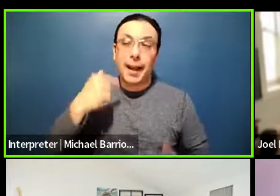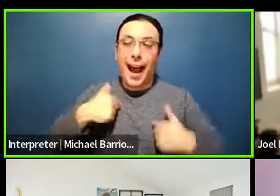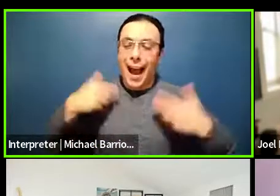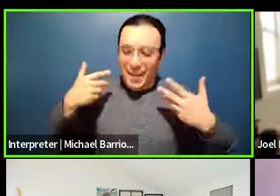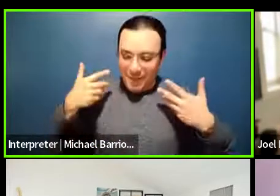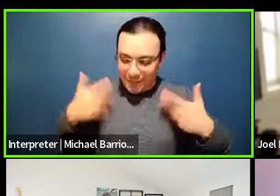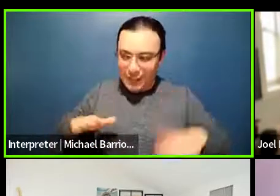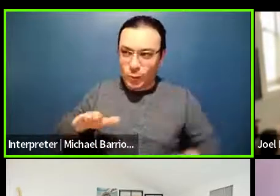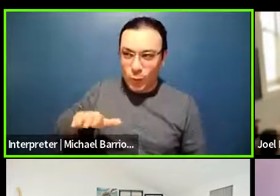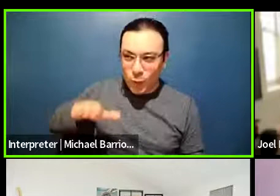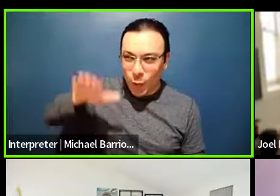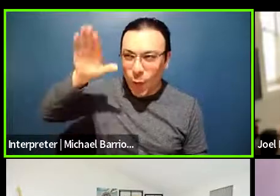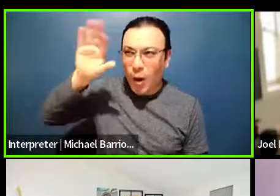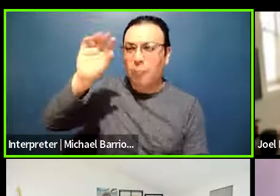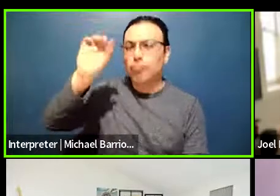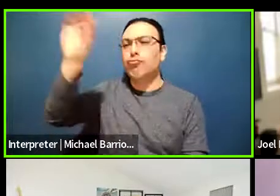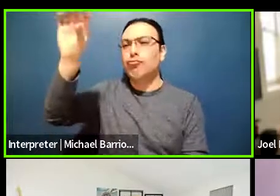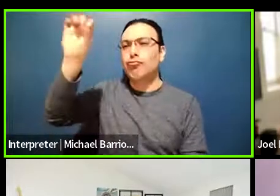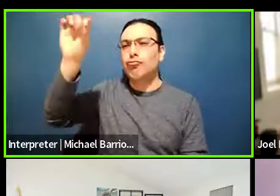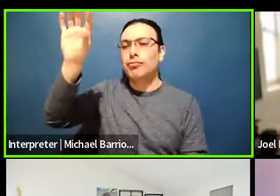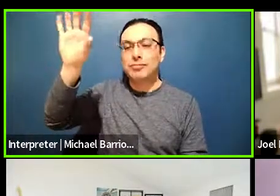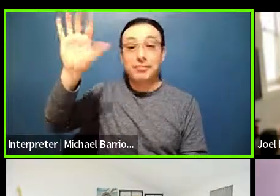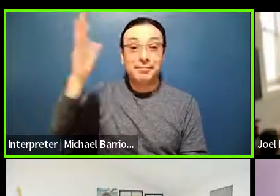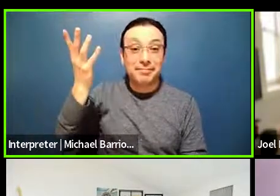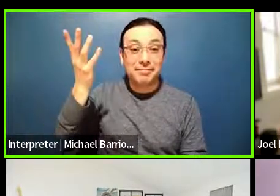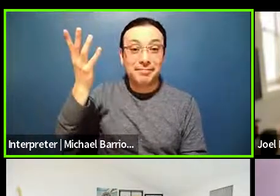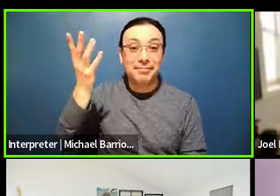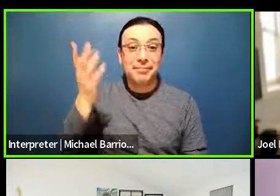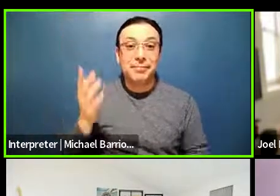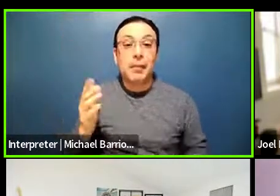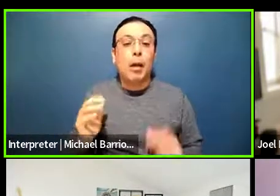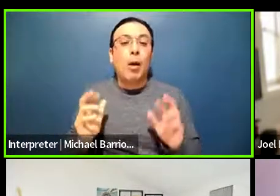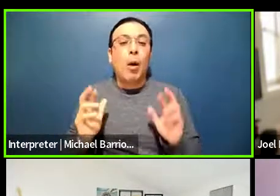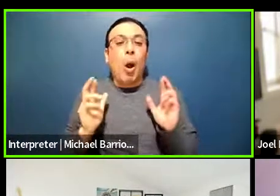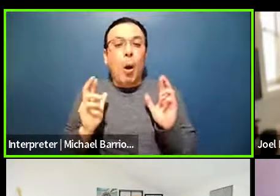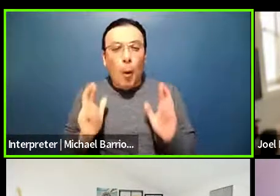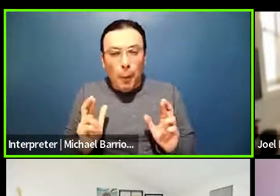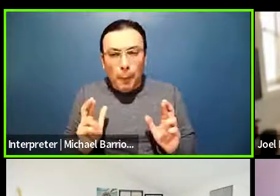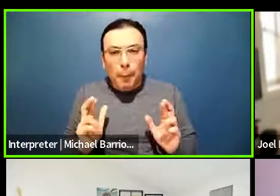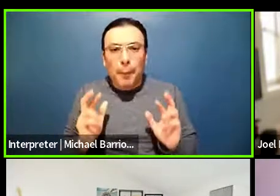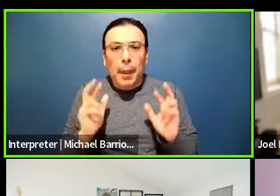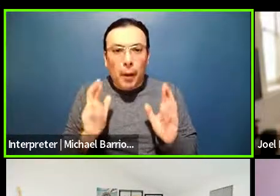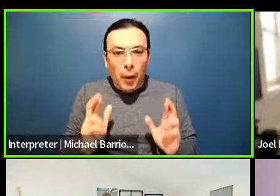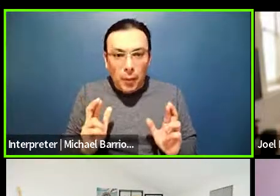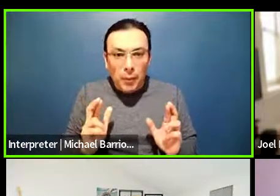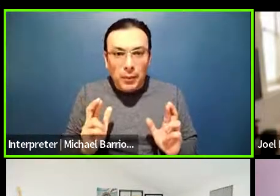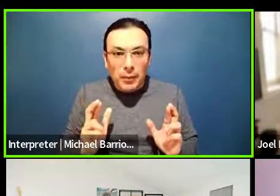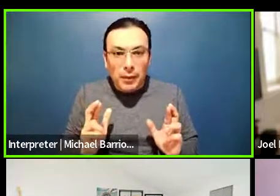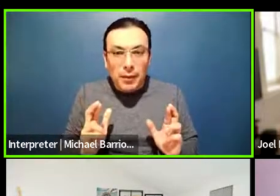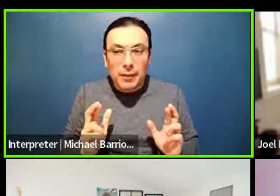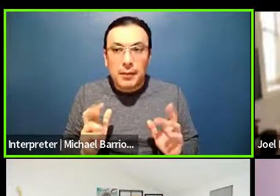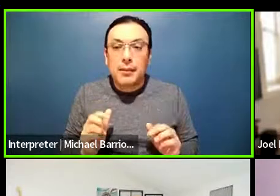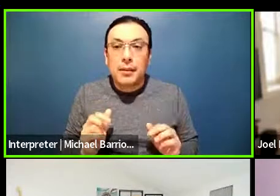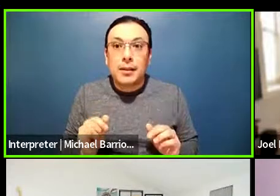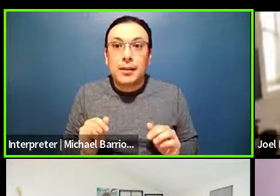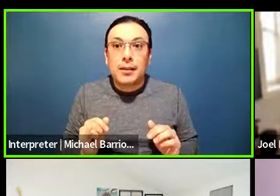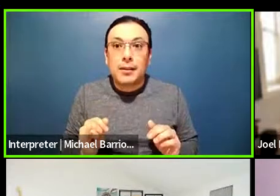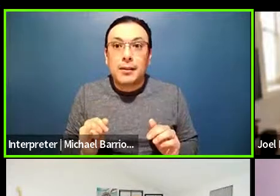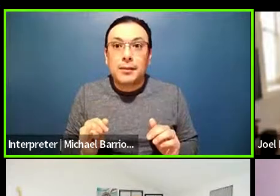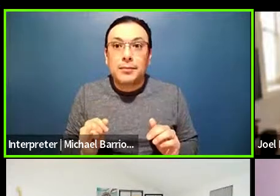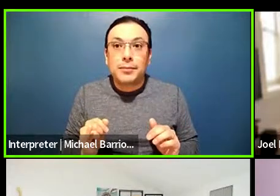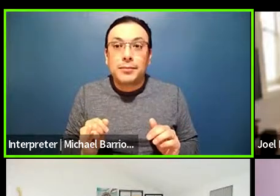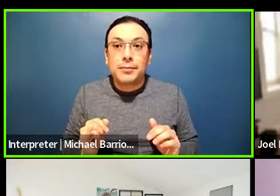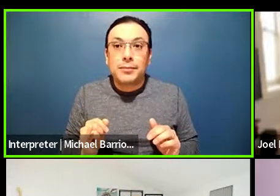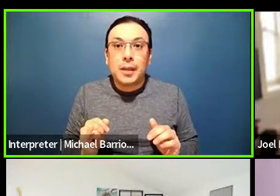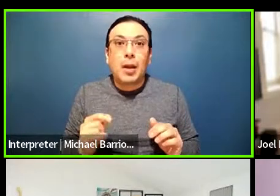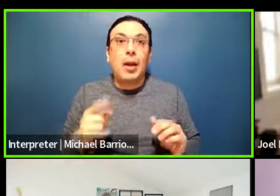would hope, I'm sure it happens, but I would hope that we wouldn't do this in other marginalized communities if we, I know it